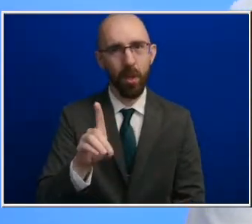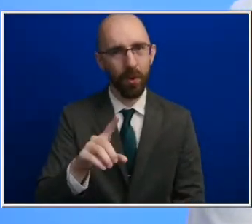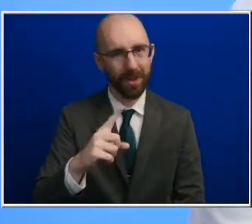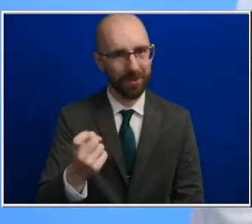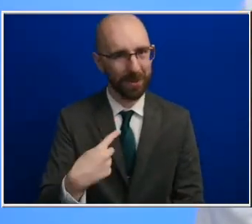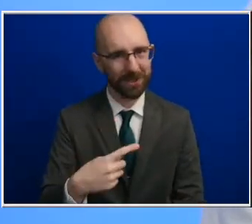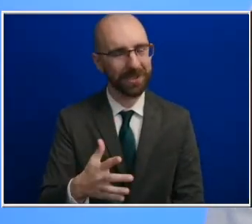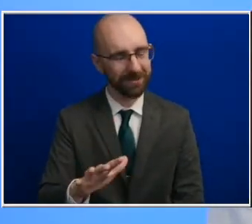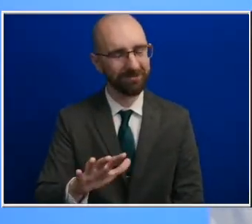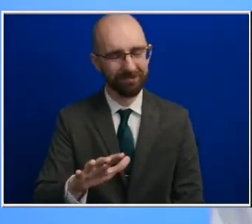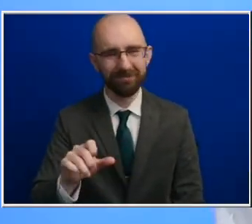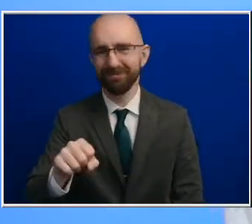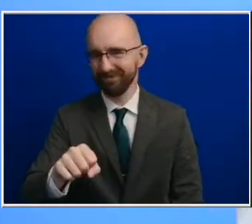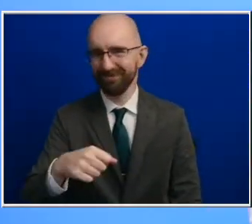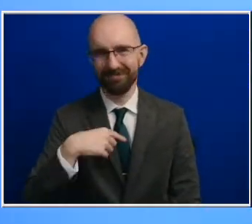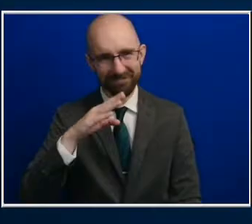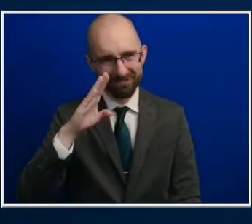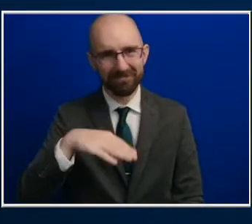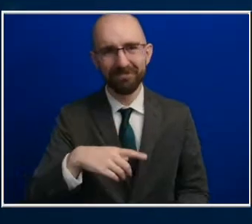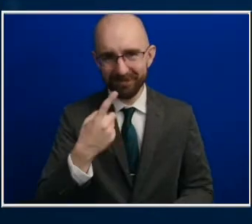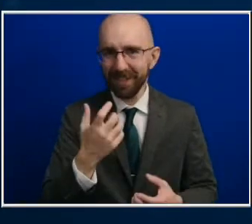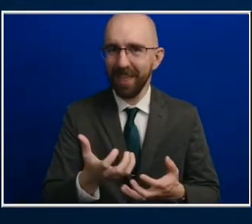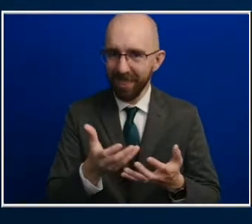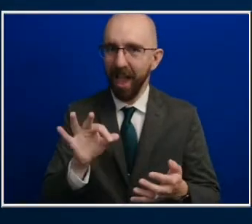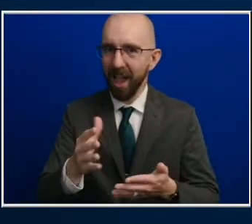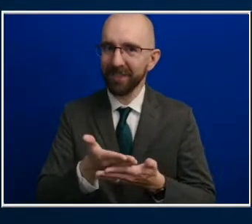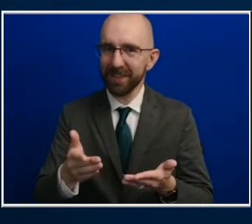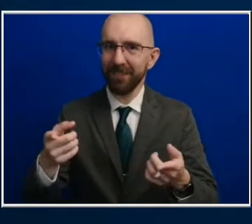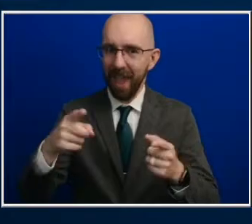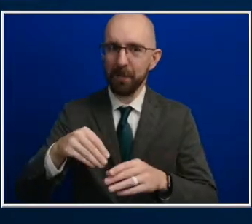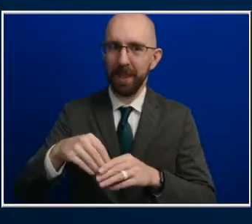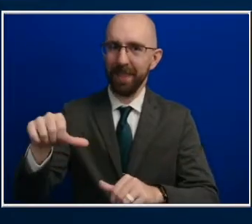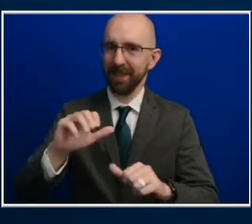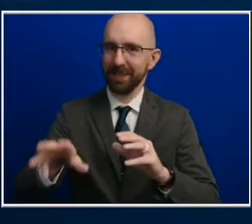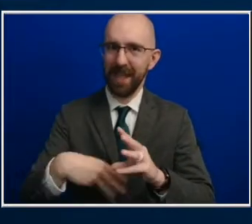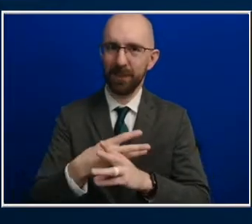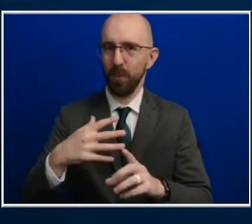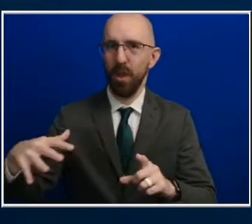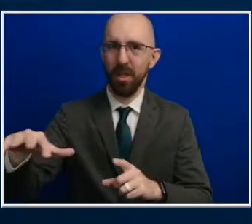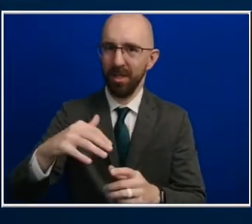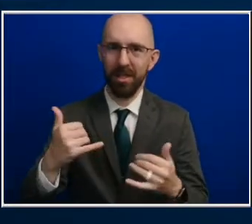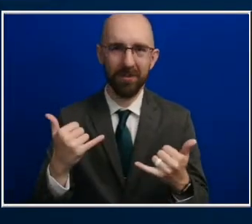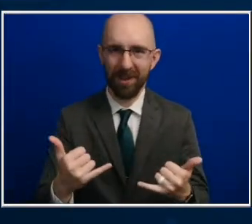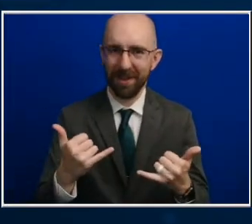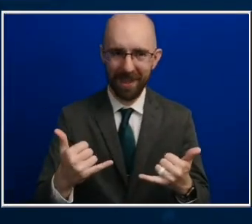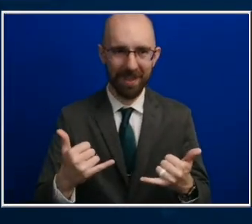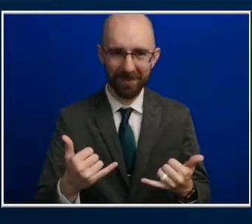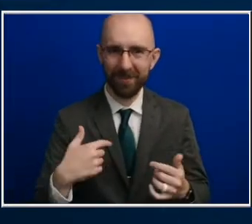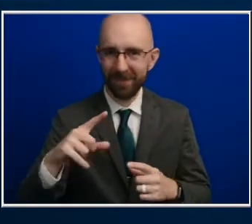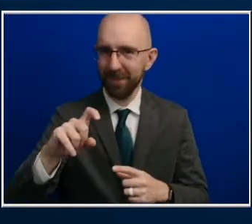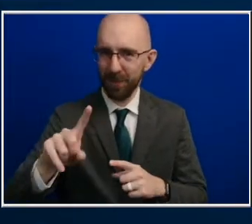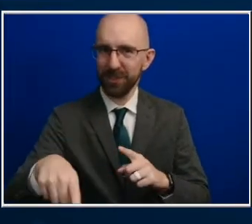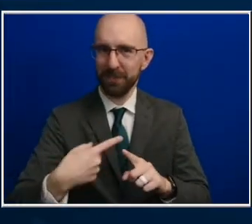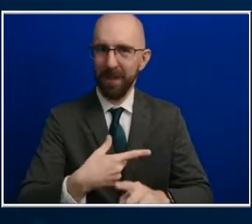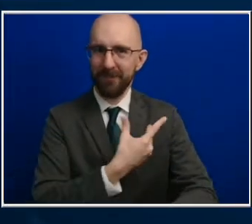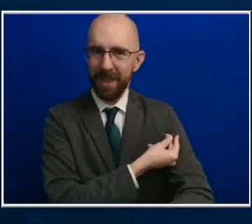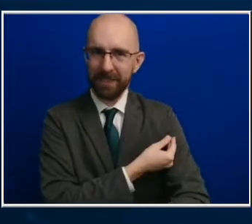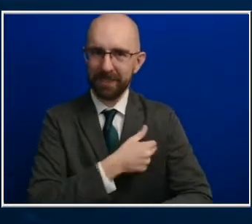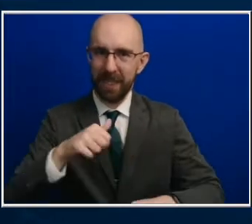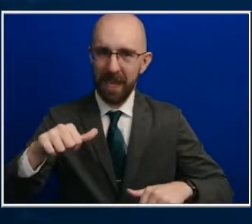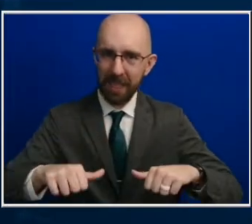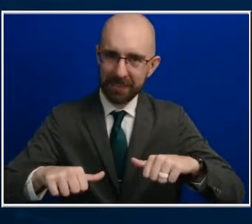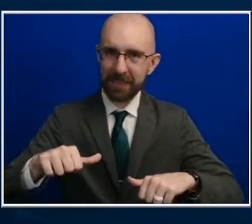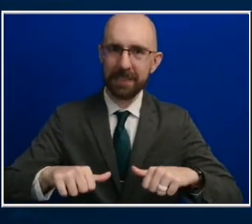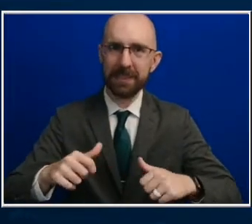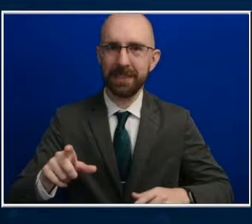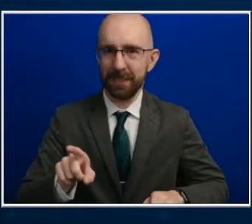question, especially because there's a lot of stuff happening in the science world right now. Absolutely. You know, questions about vaccine hesitancy as well